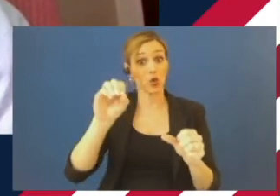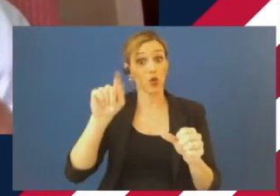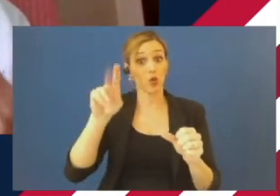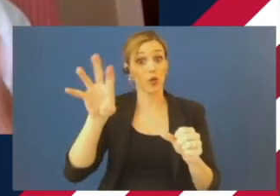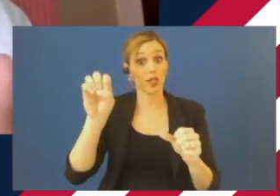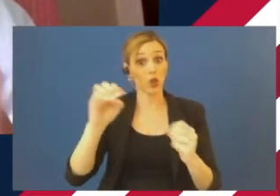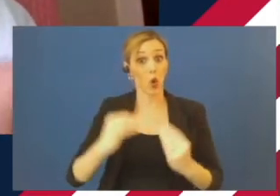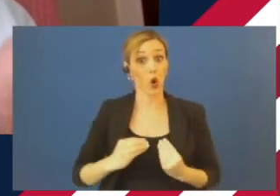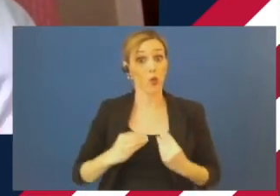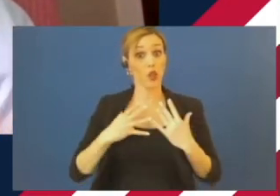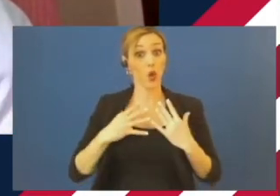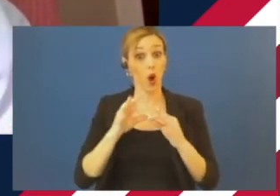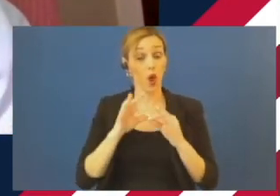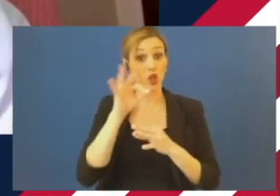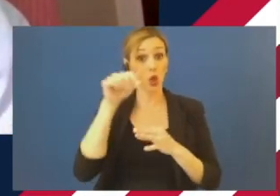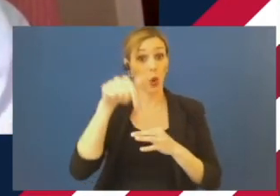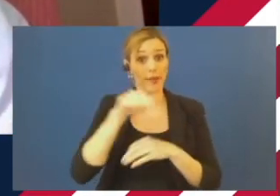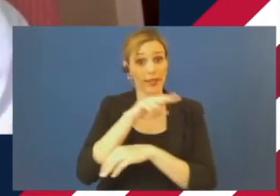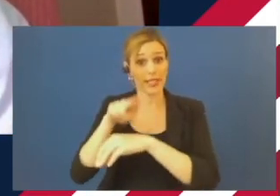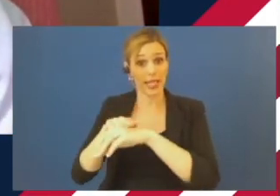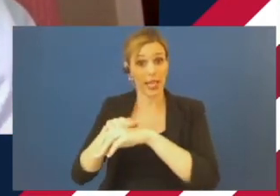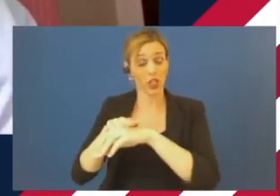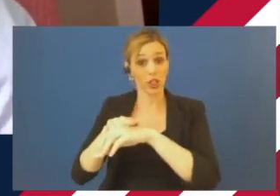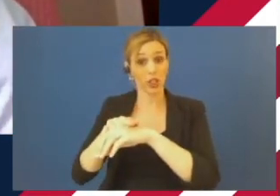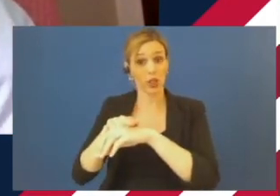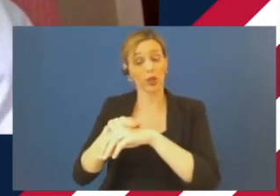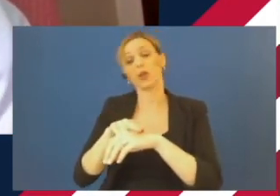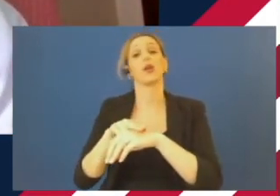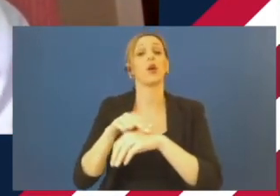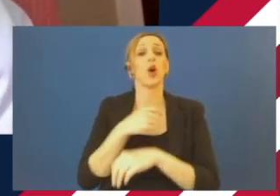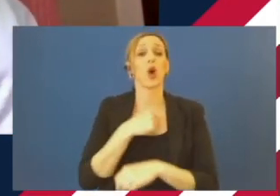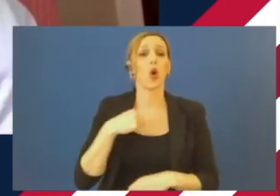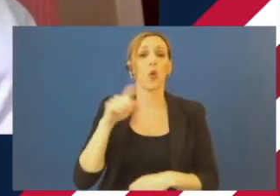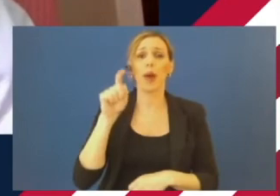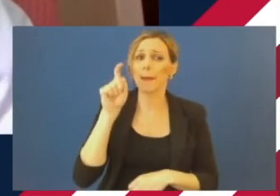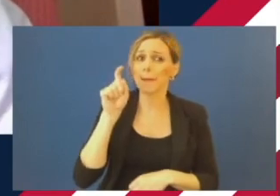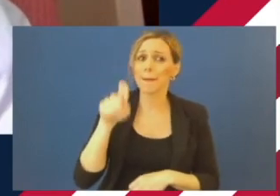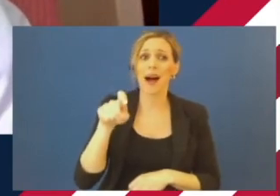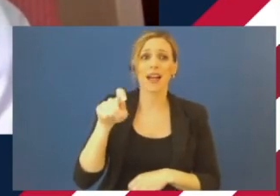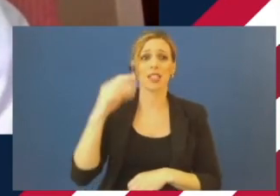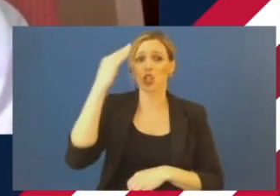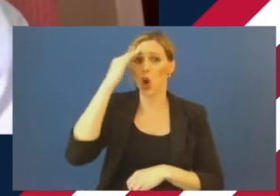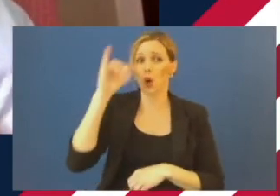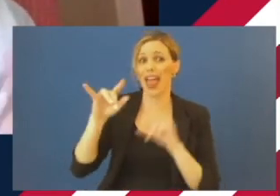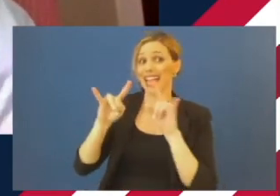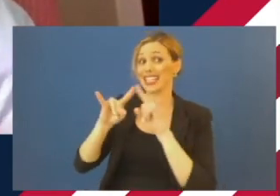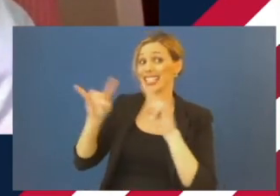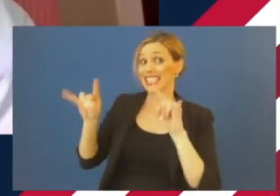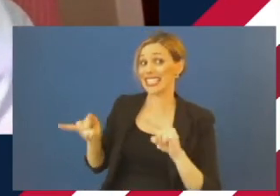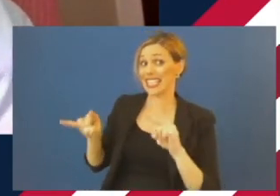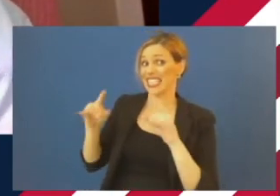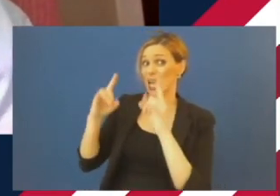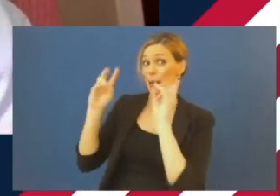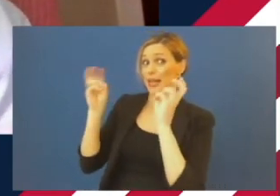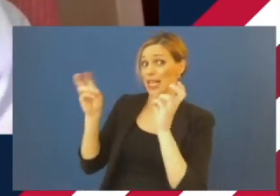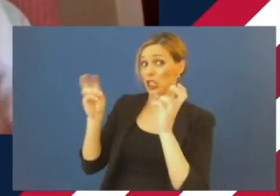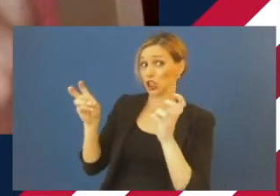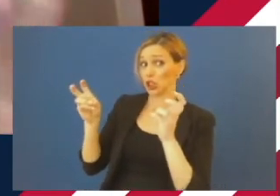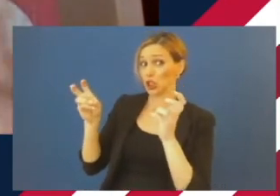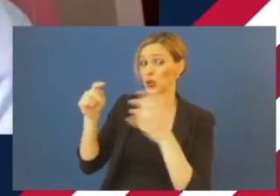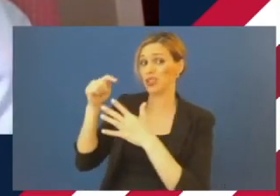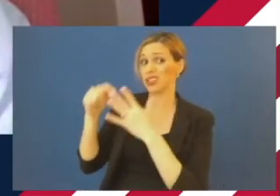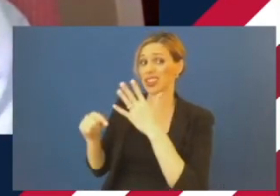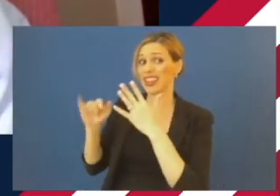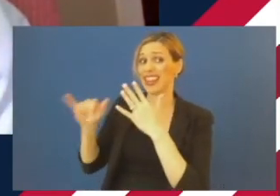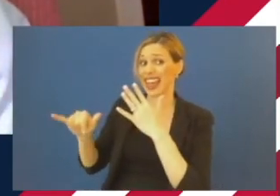into the economic bargain that systemic issues are continuing to prevent people from participating in. I